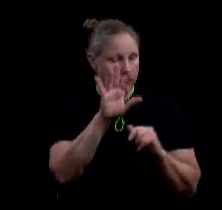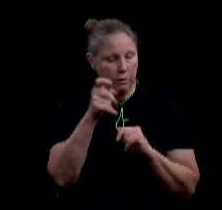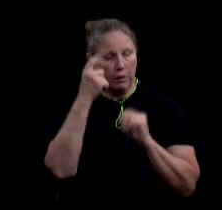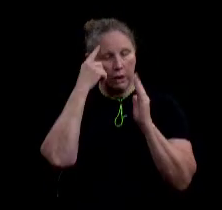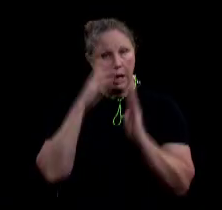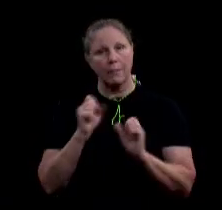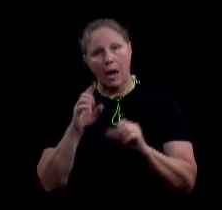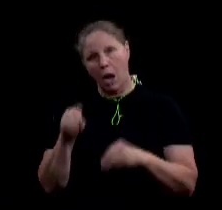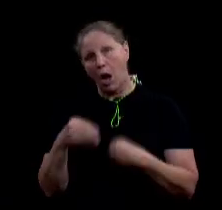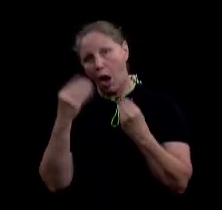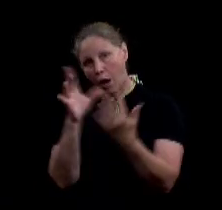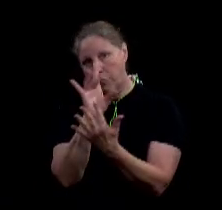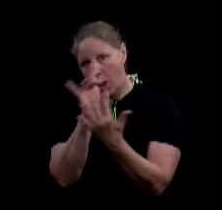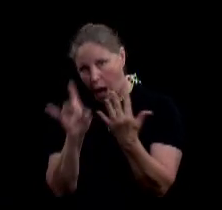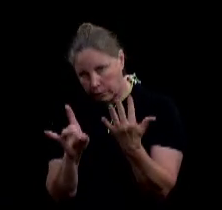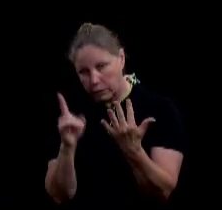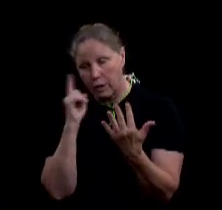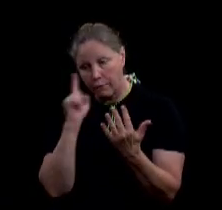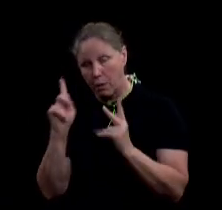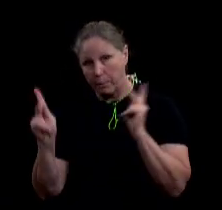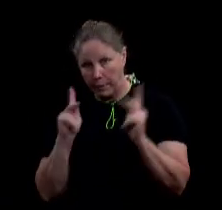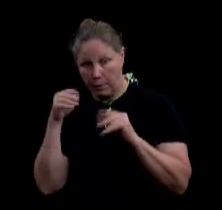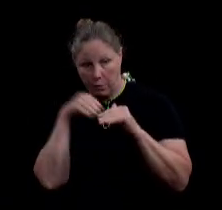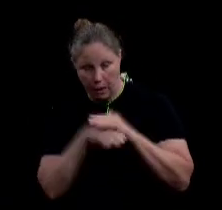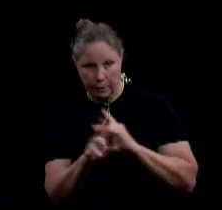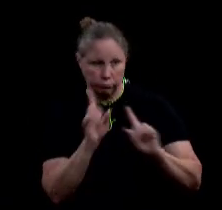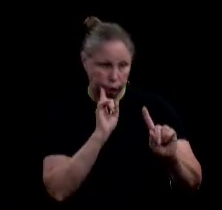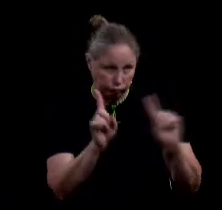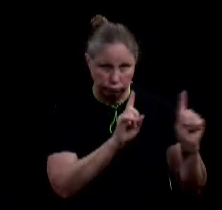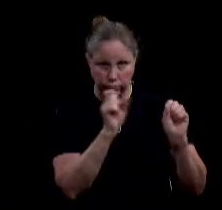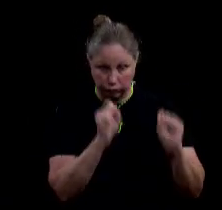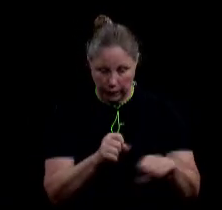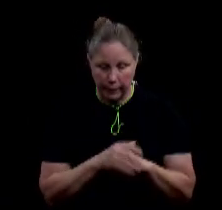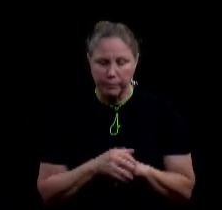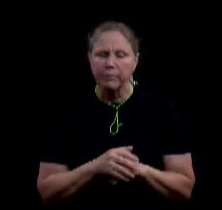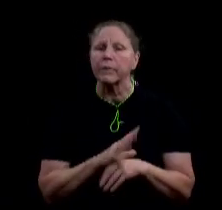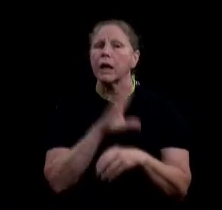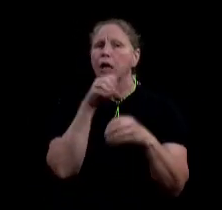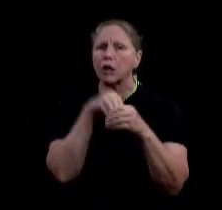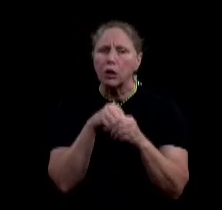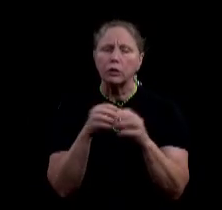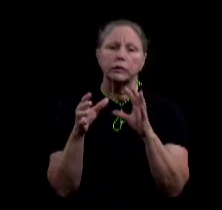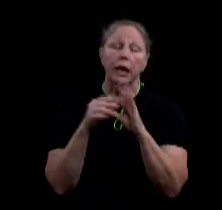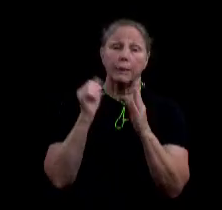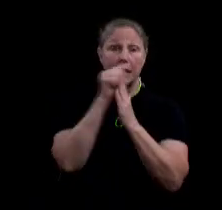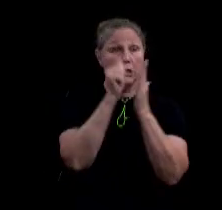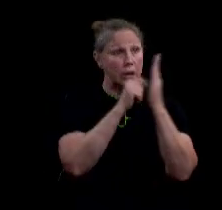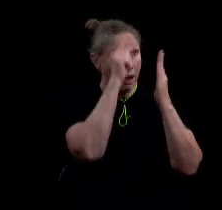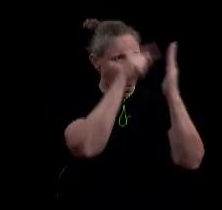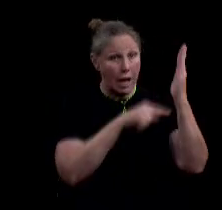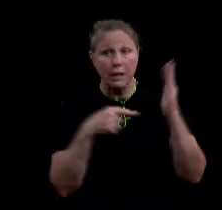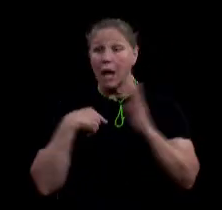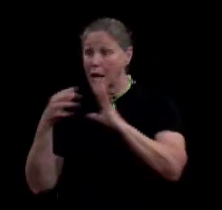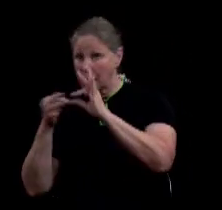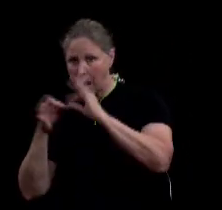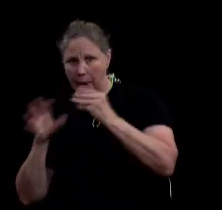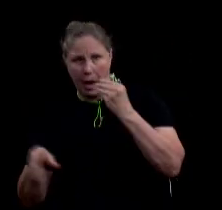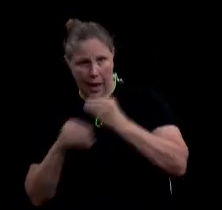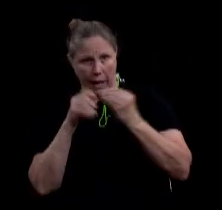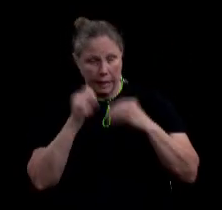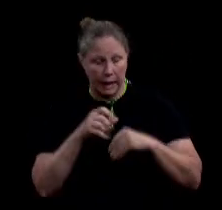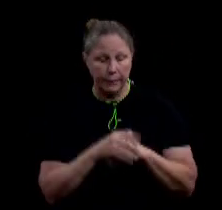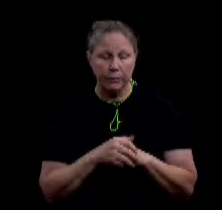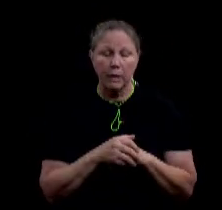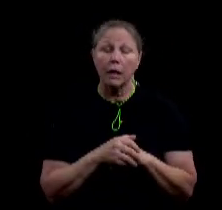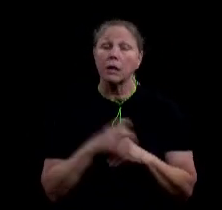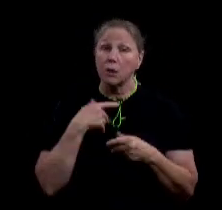public officials. This includes public comment on agenda items. In an effort to allow for as much public input as possible, those who wish to submit